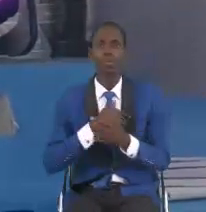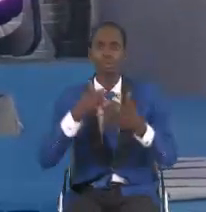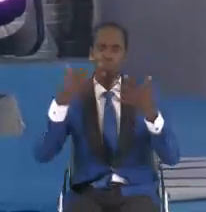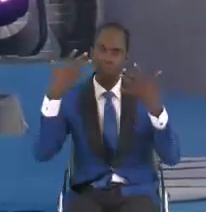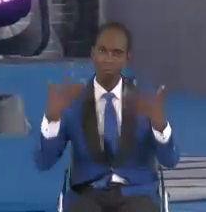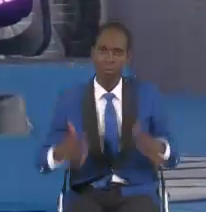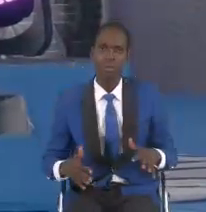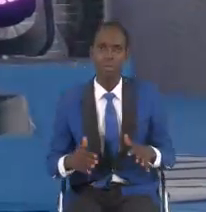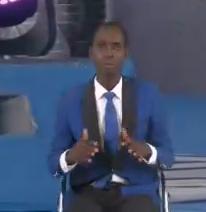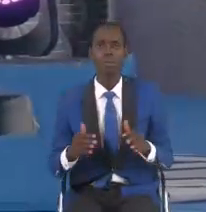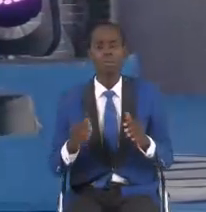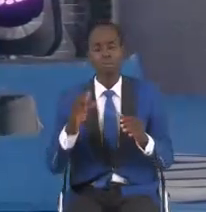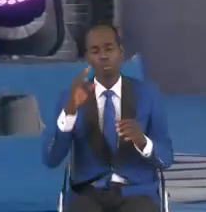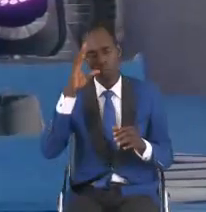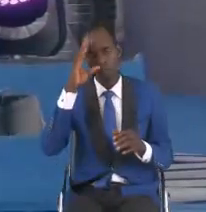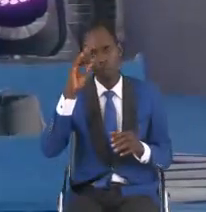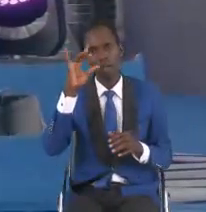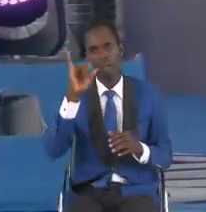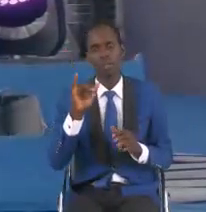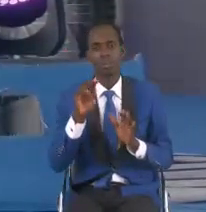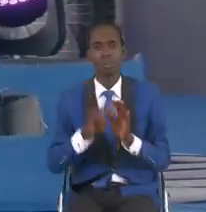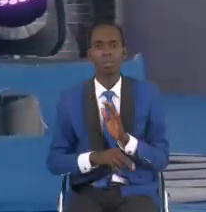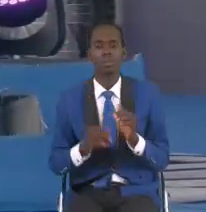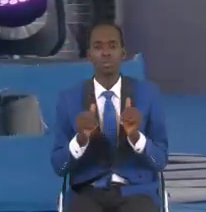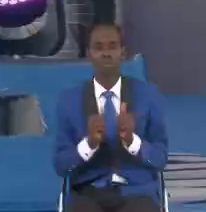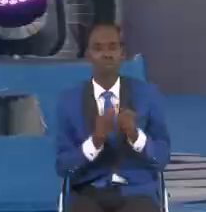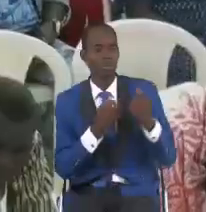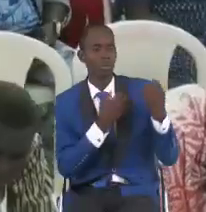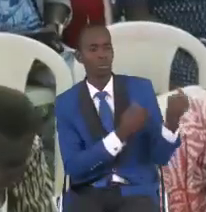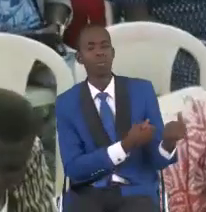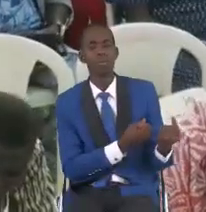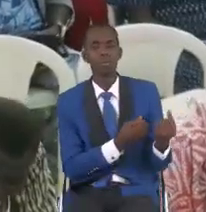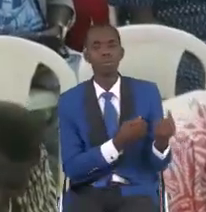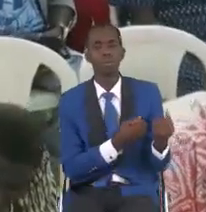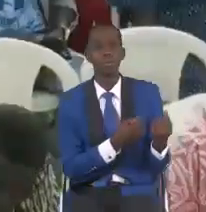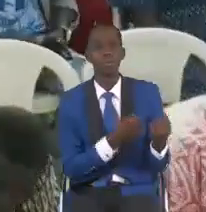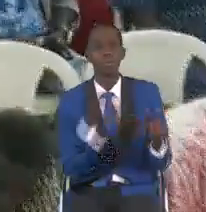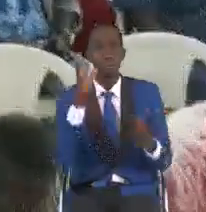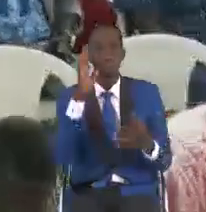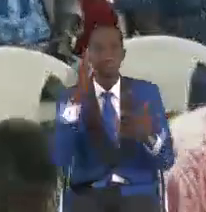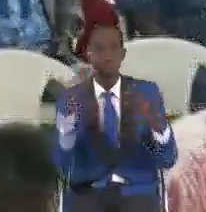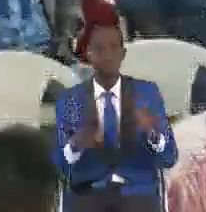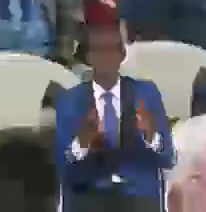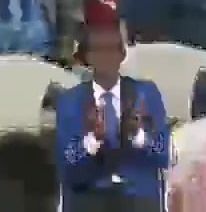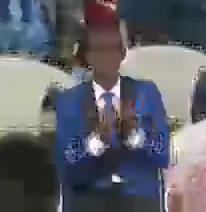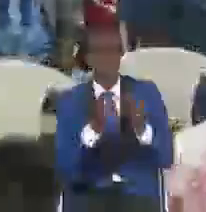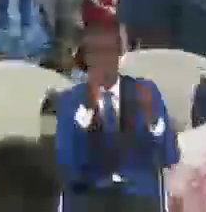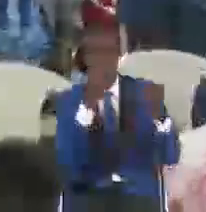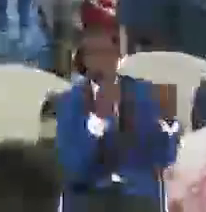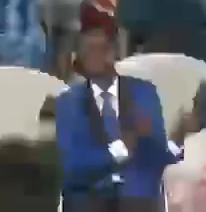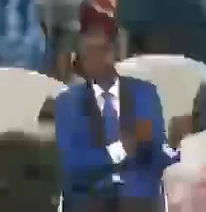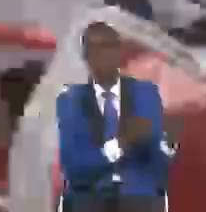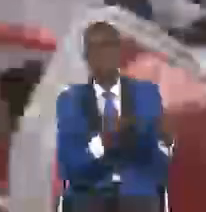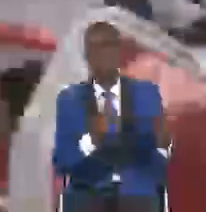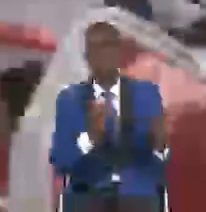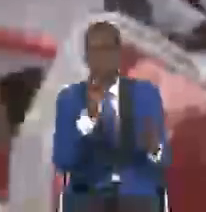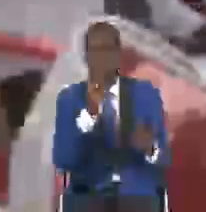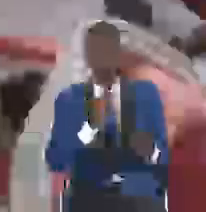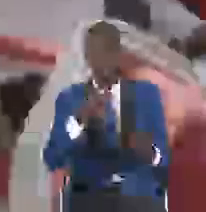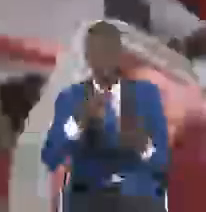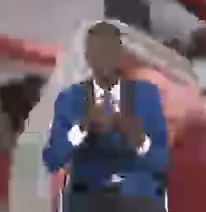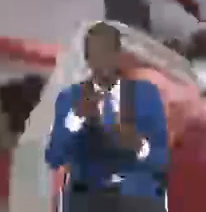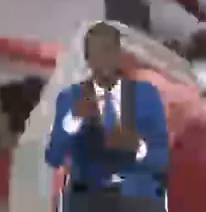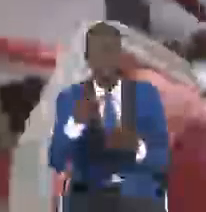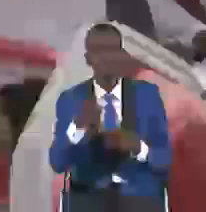with manliness. You'll finish with manliness. Am I talking to anybody here today? The